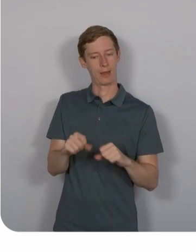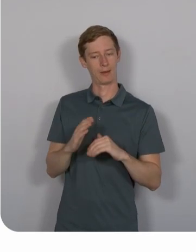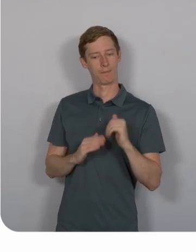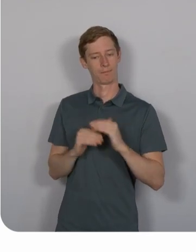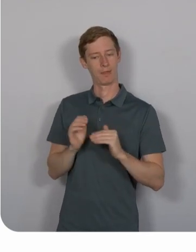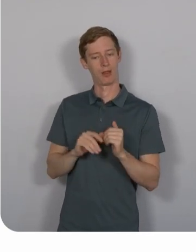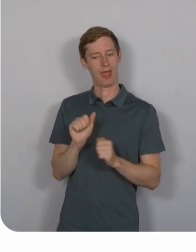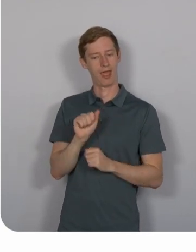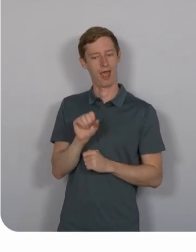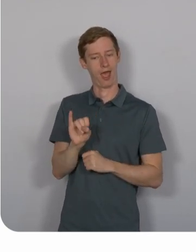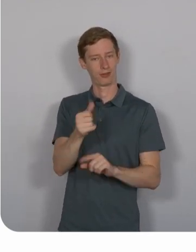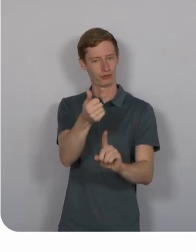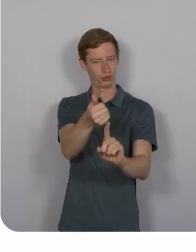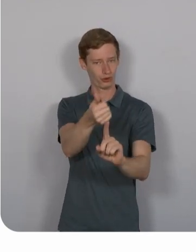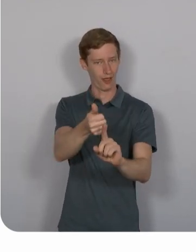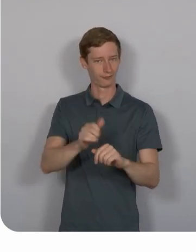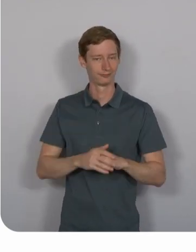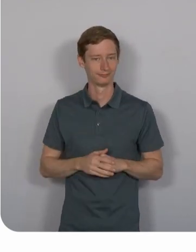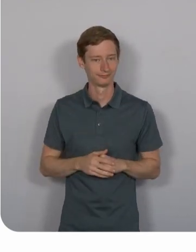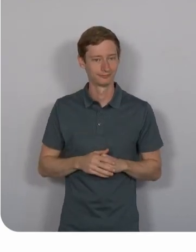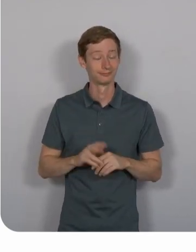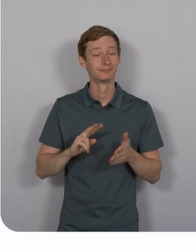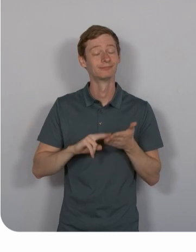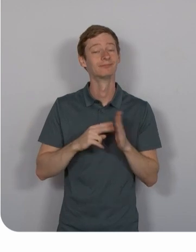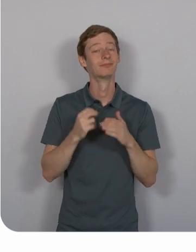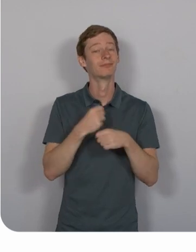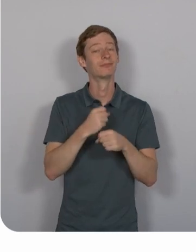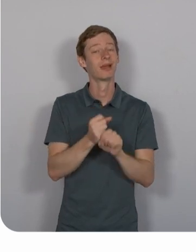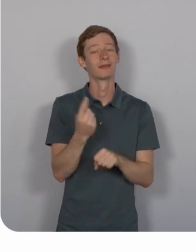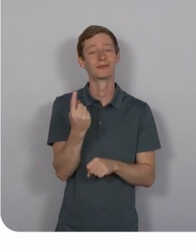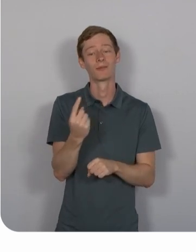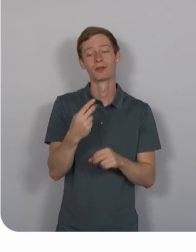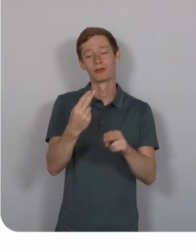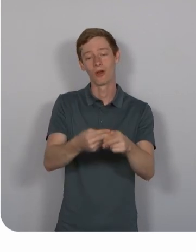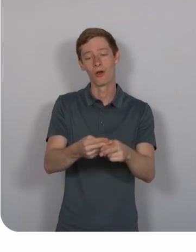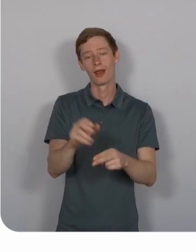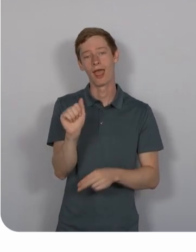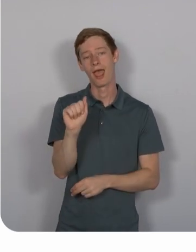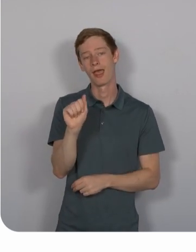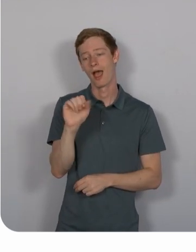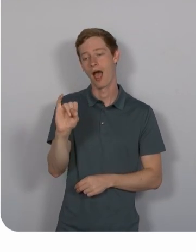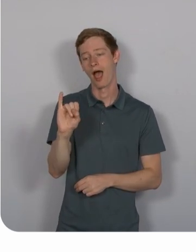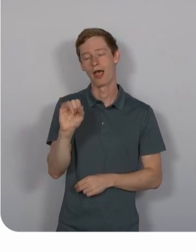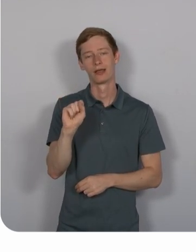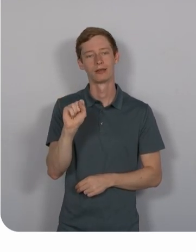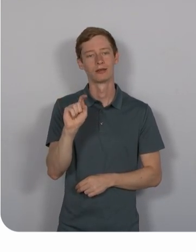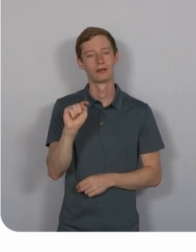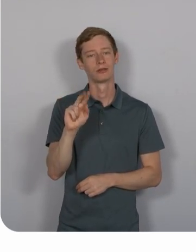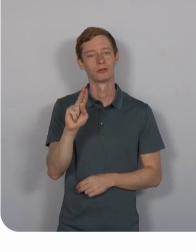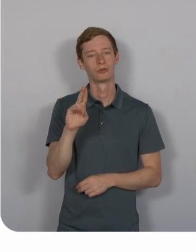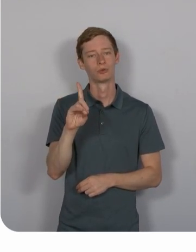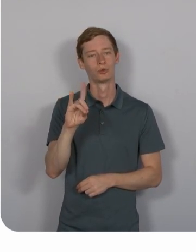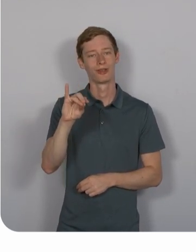too. So we've been creating something that we call AI Studio.